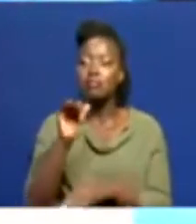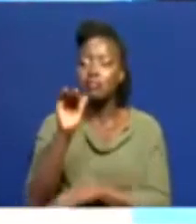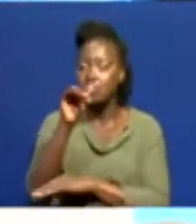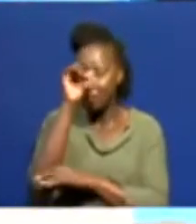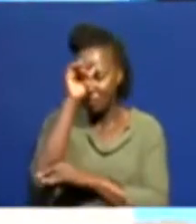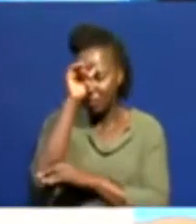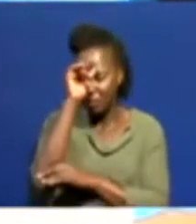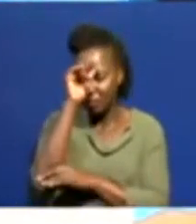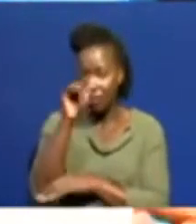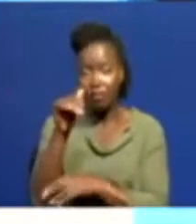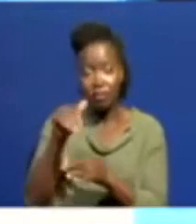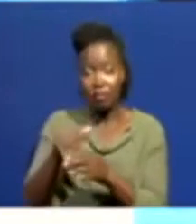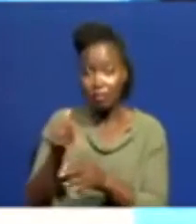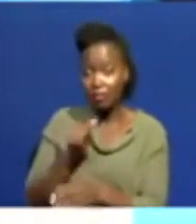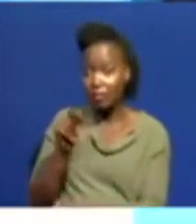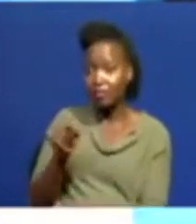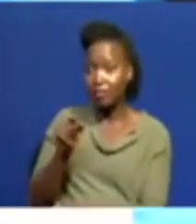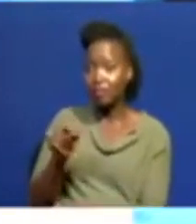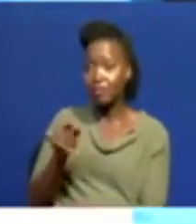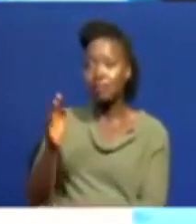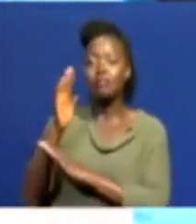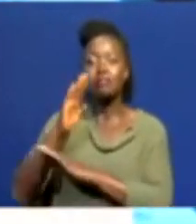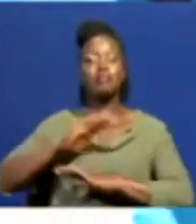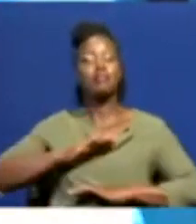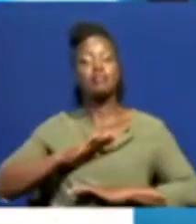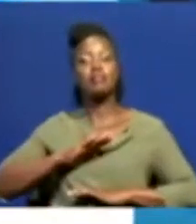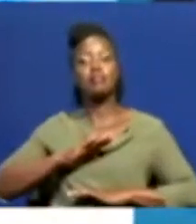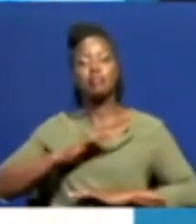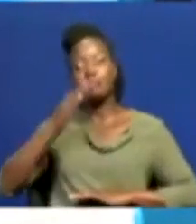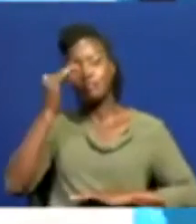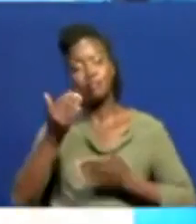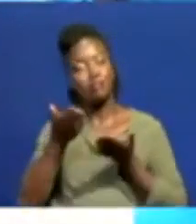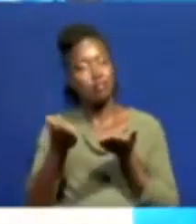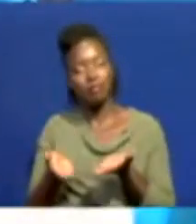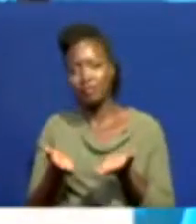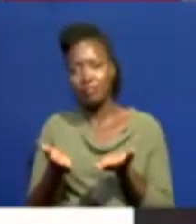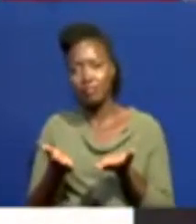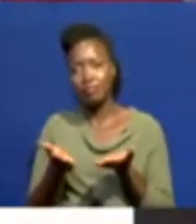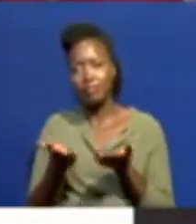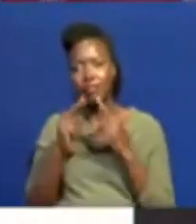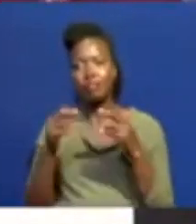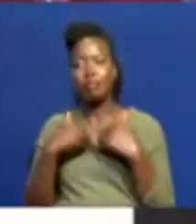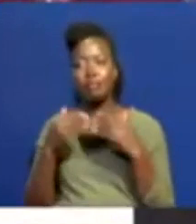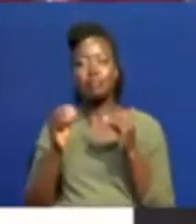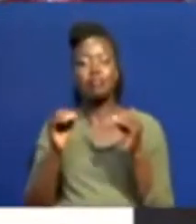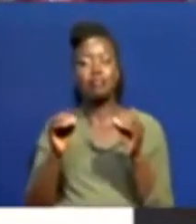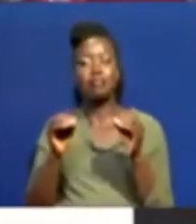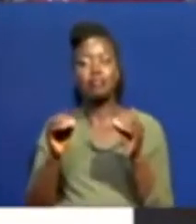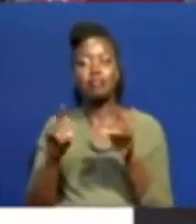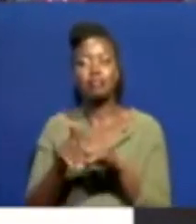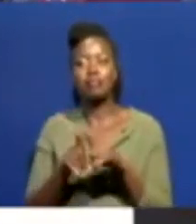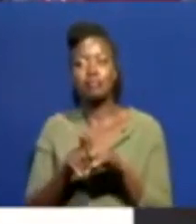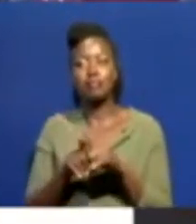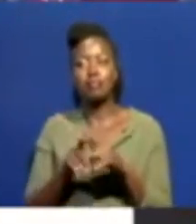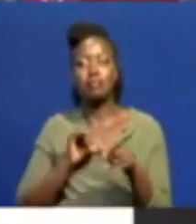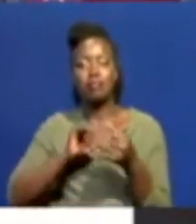serikali imwekee huyo mtoto, imwekee security ya kutosha. Sababu hapa saa hii hatuko na amani. In the meantime, the